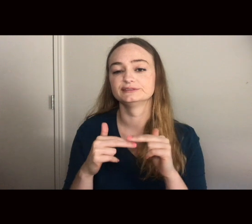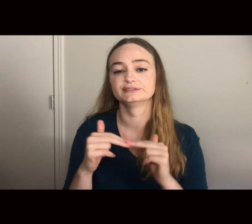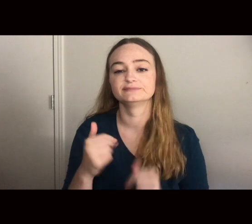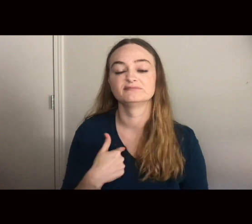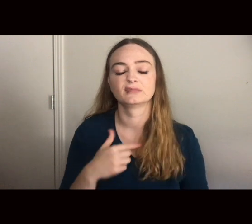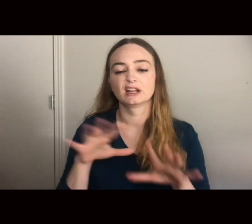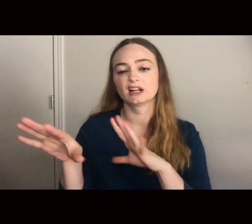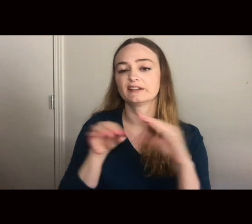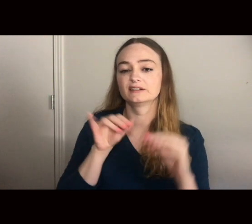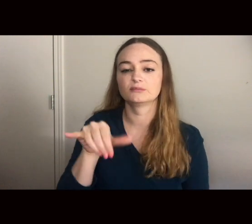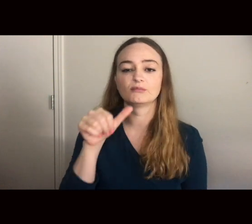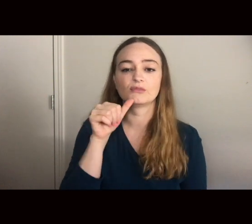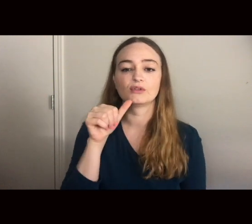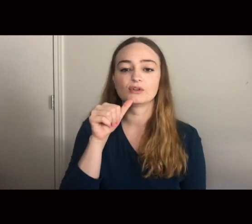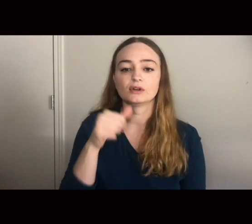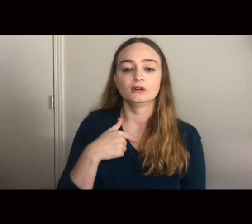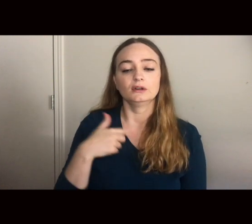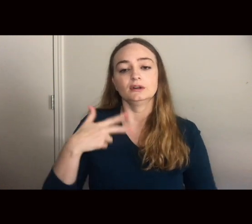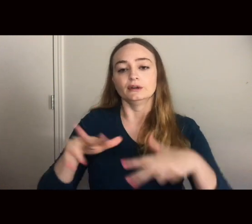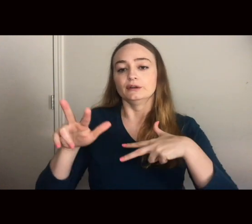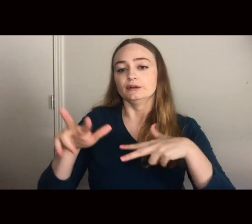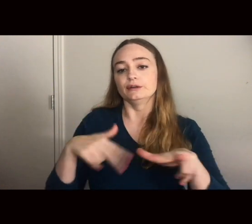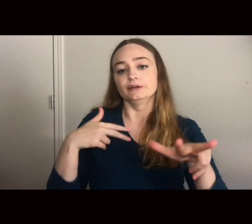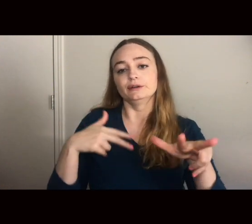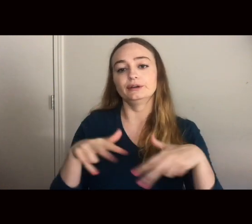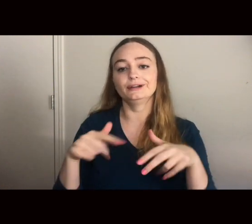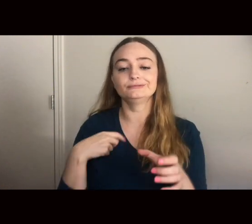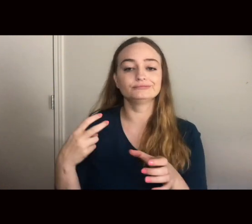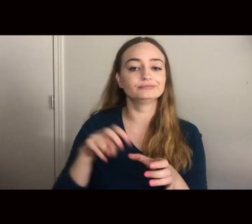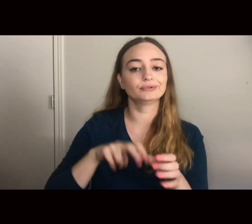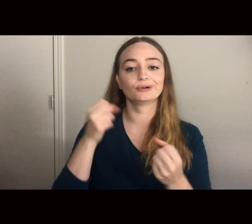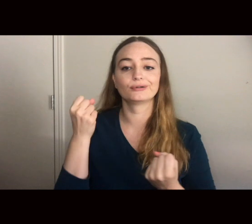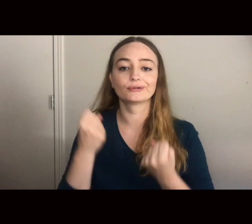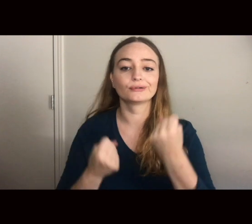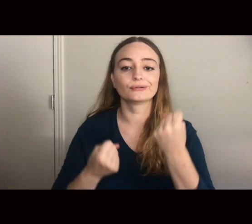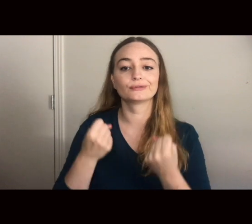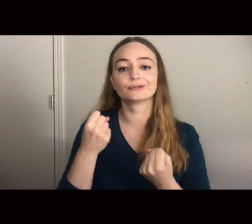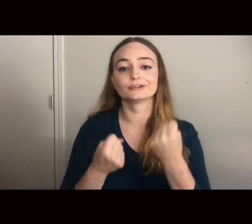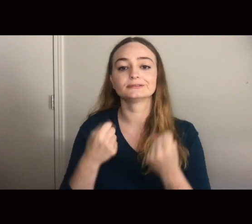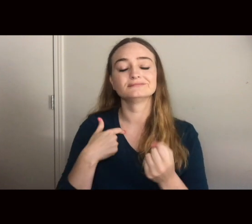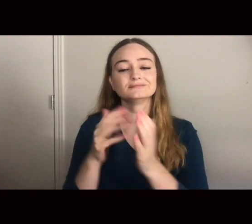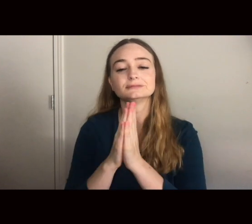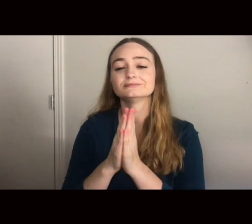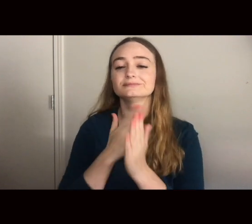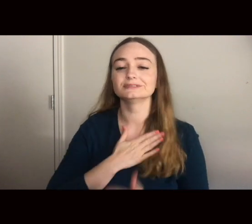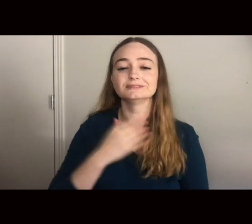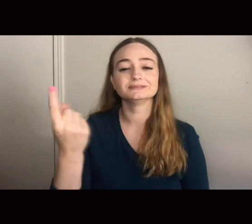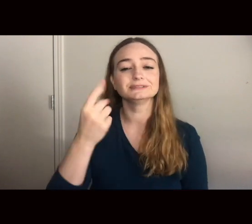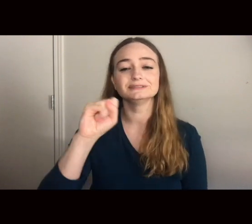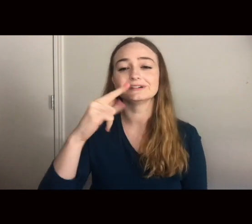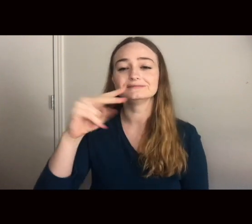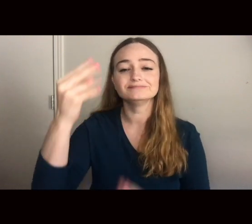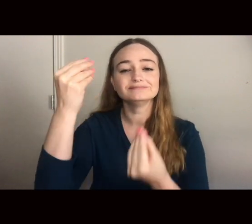the building, walk out the bar, I head for the street, and I get in my car. I'm